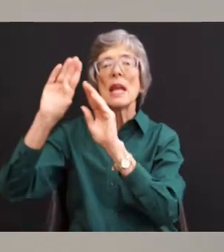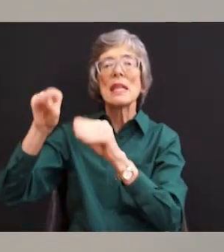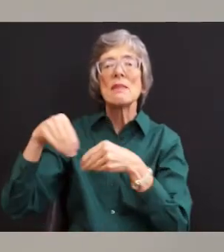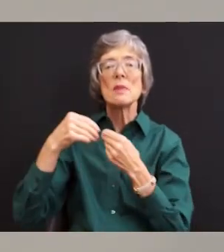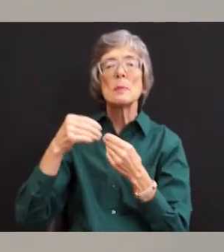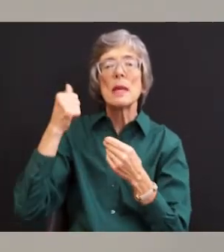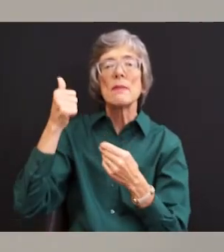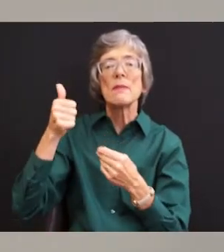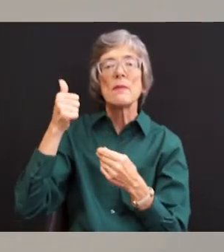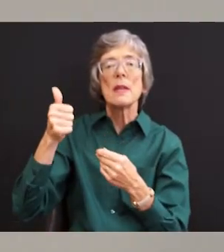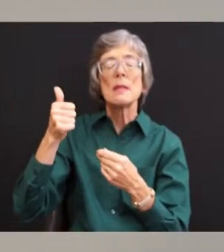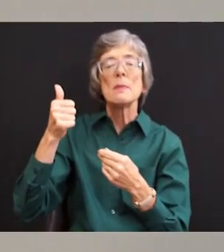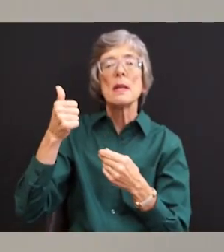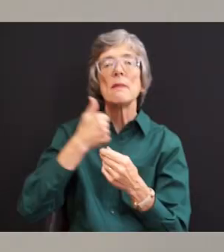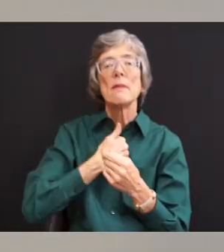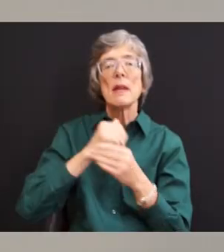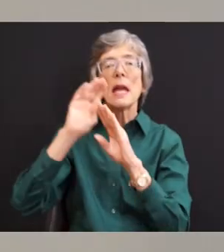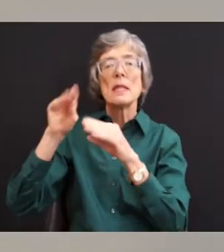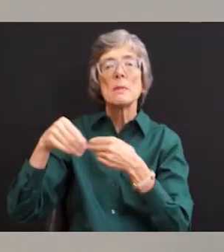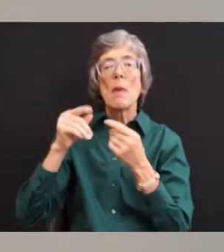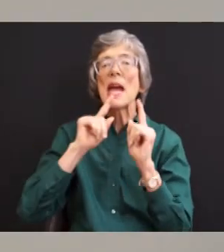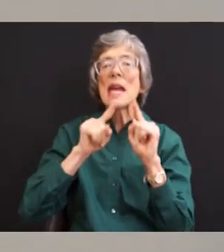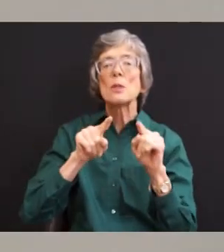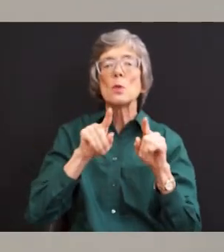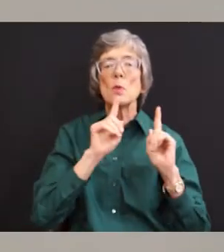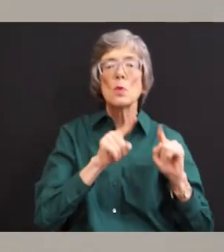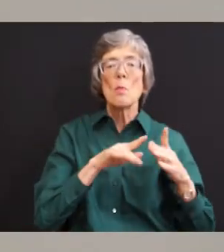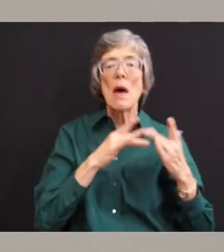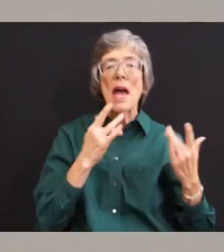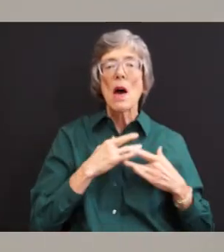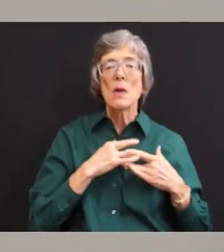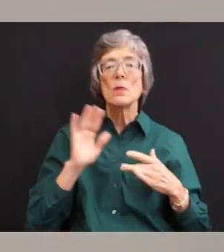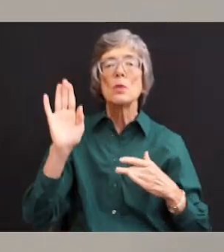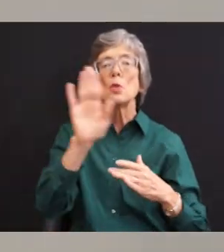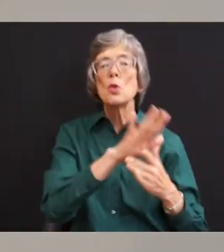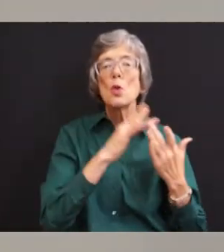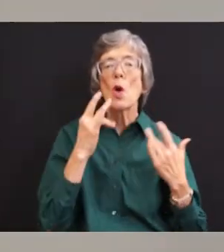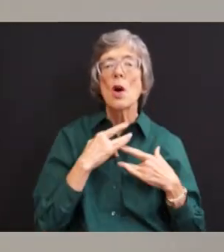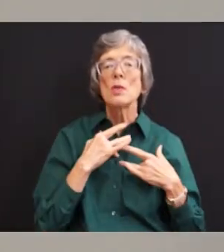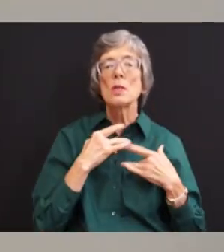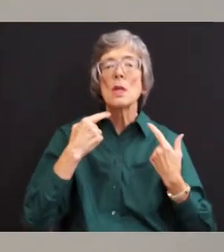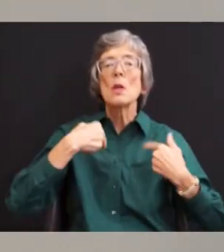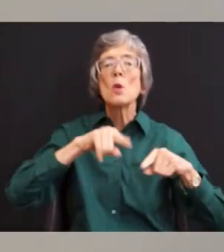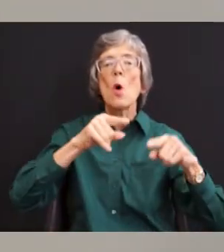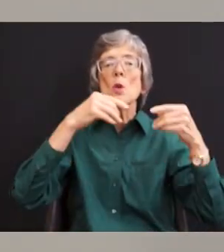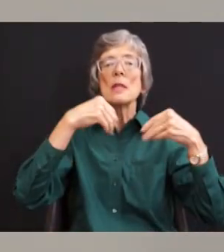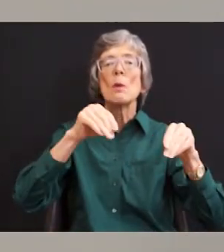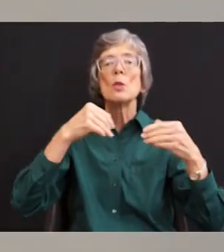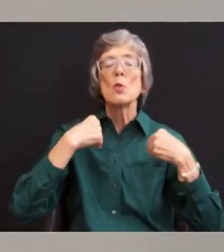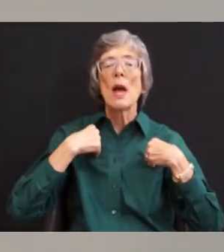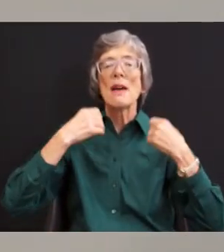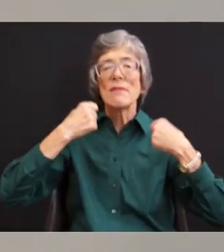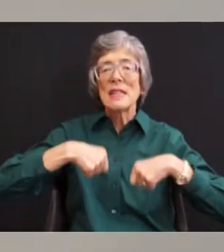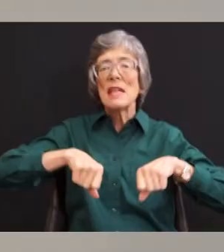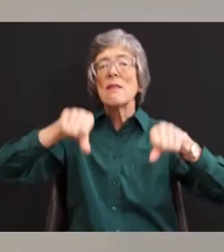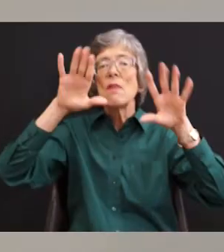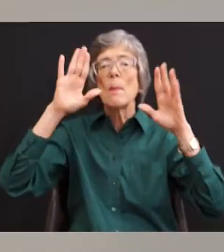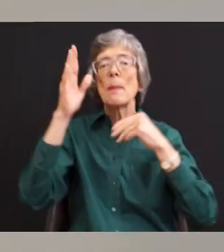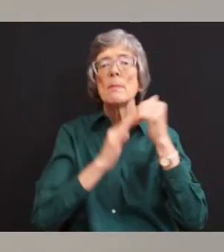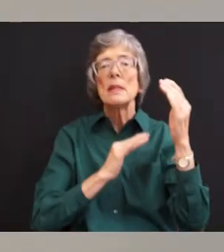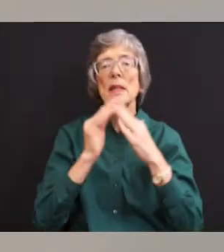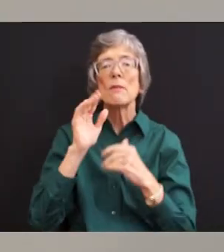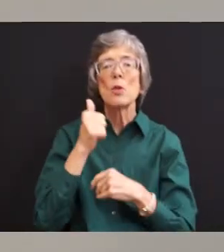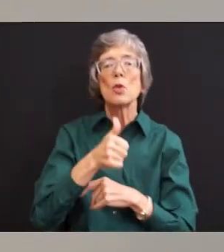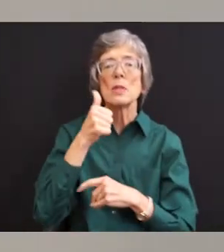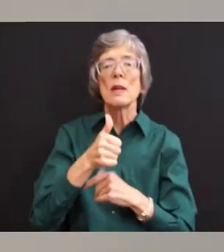proposes himself to me as the answer to my heart, as the answer to your hearts. Go sell what you have. Give up on trying to build something for yourself, and